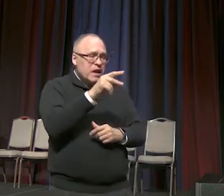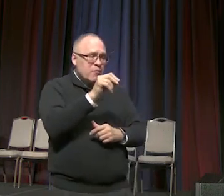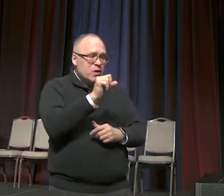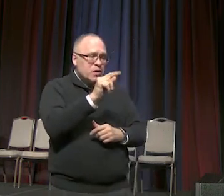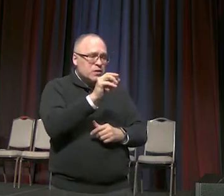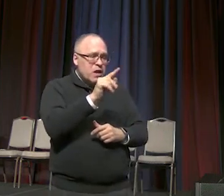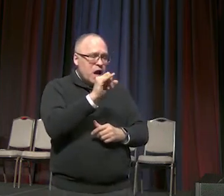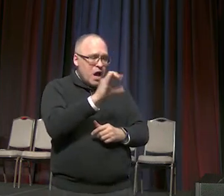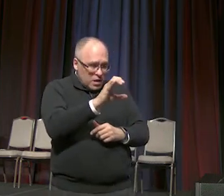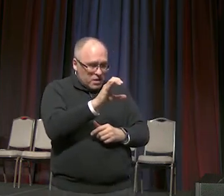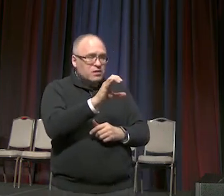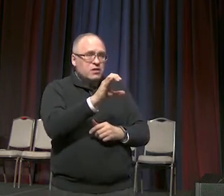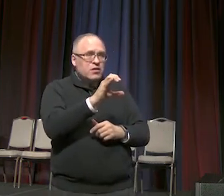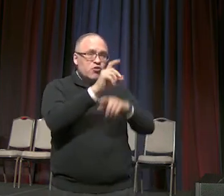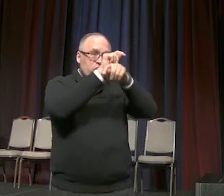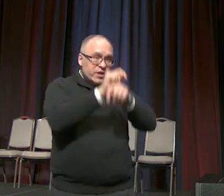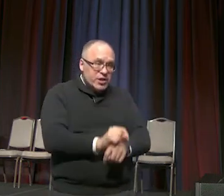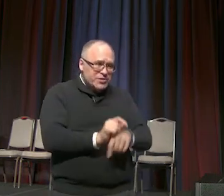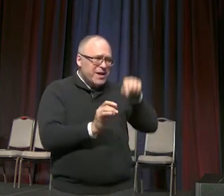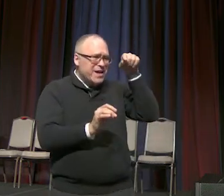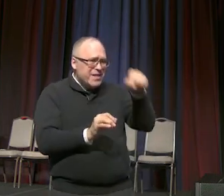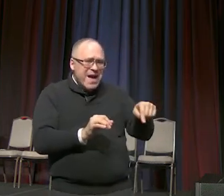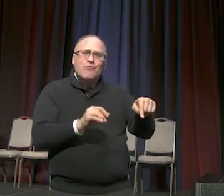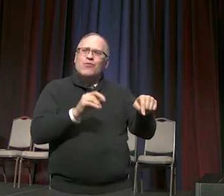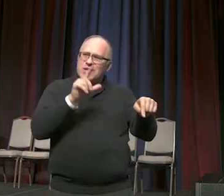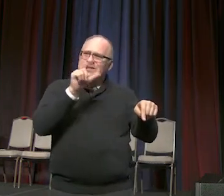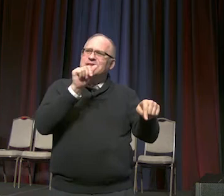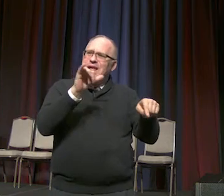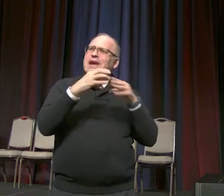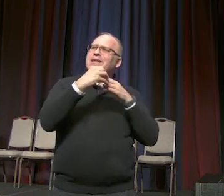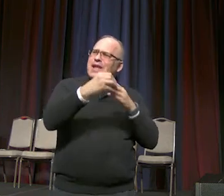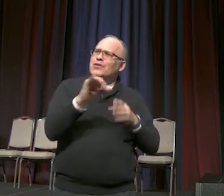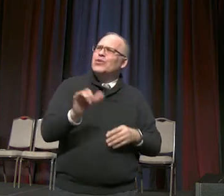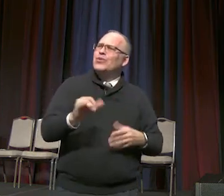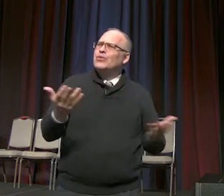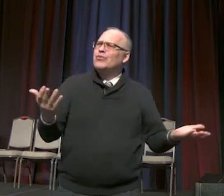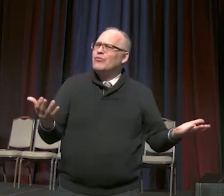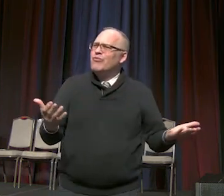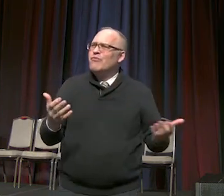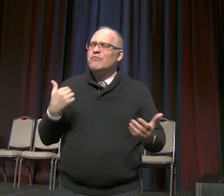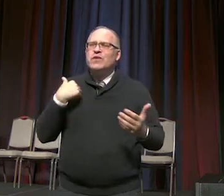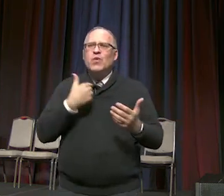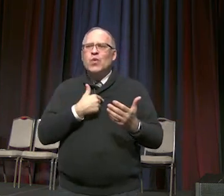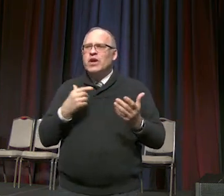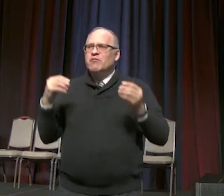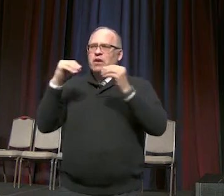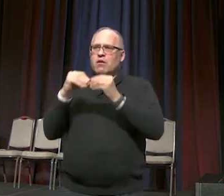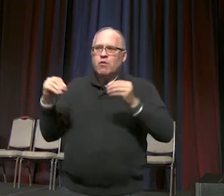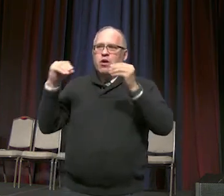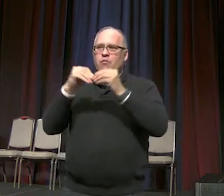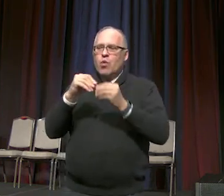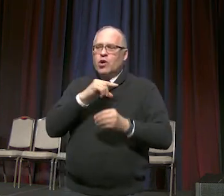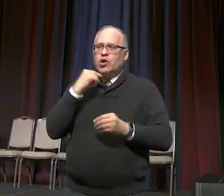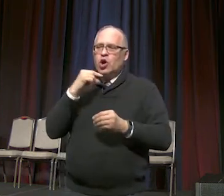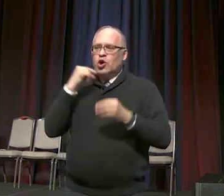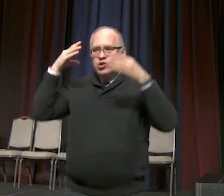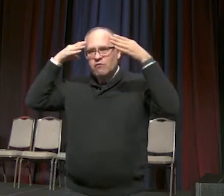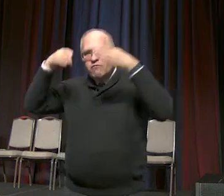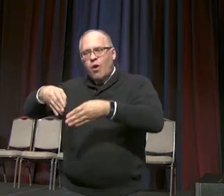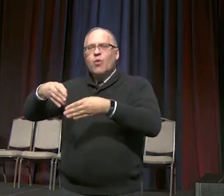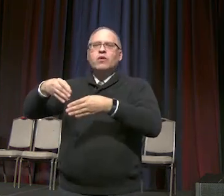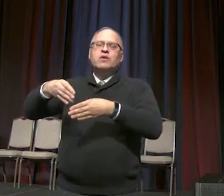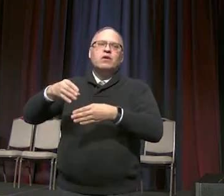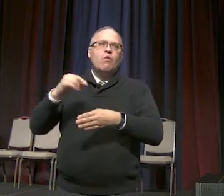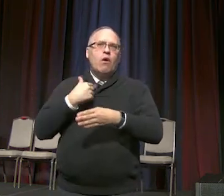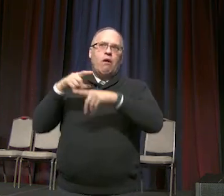lay-led. Over time, we have become more and more clergy-centered and more clergy-dependent to the